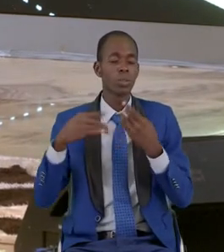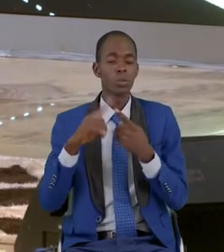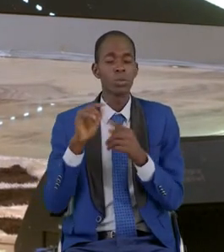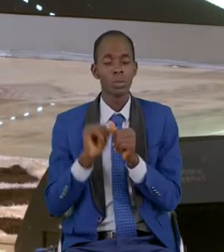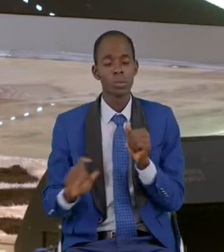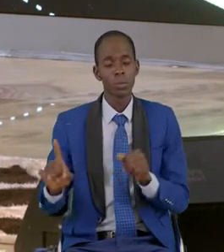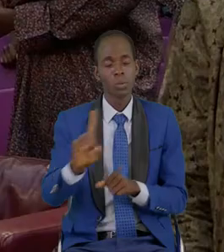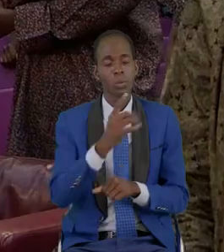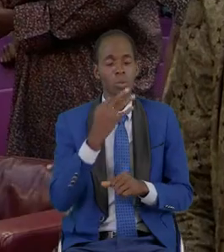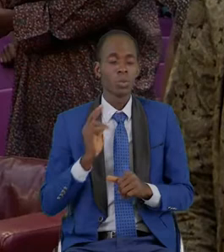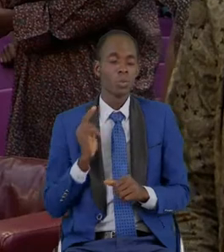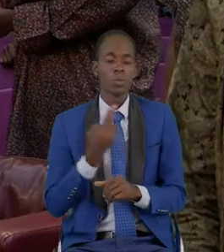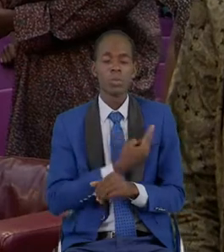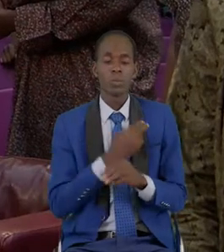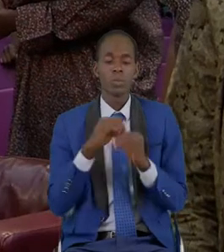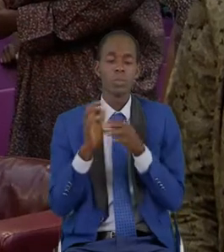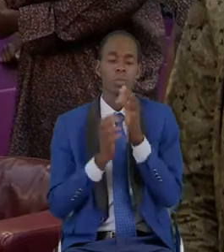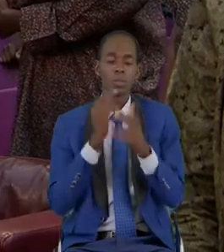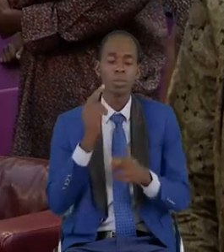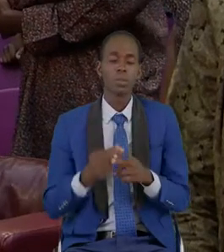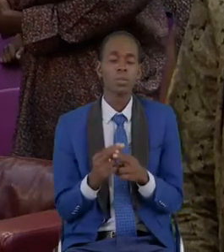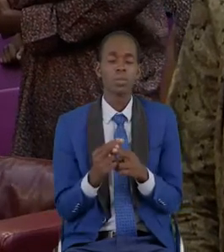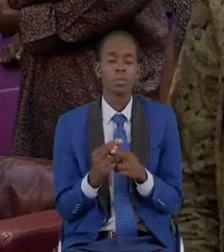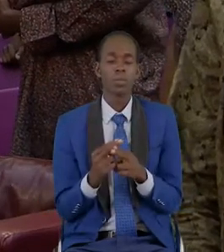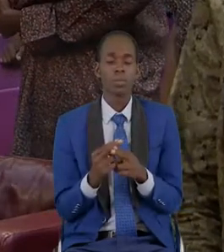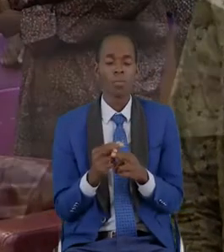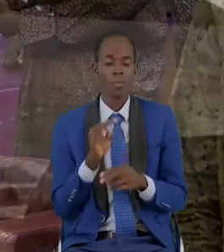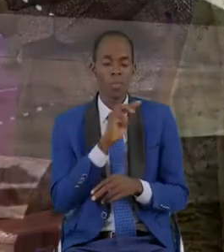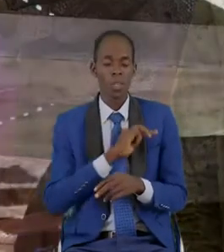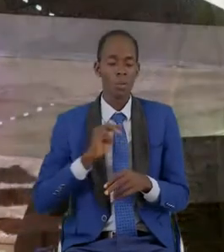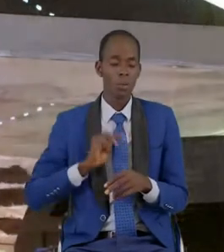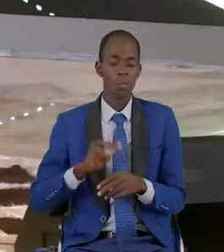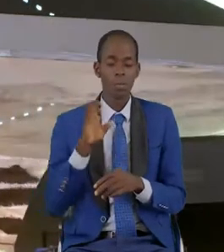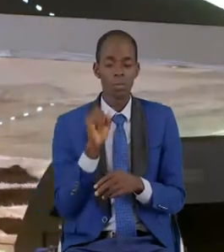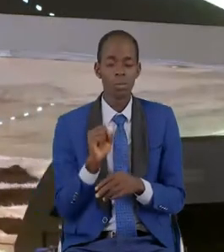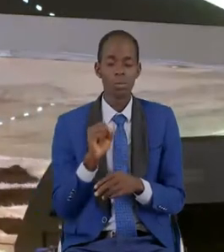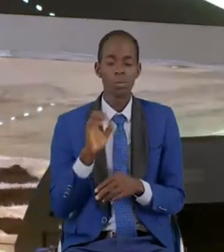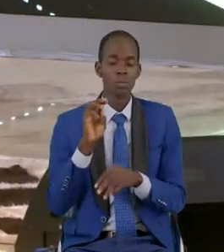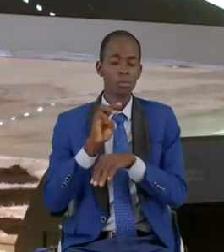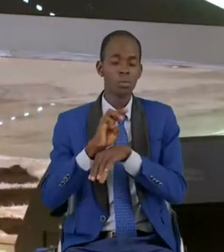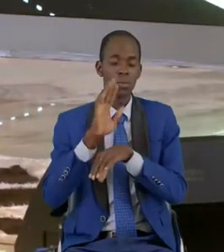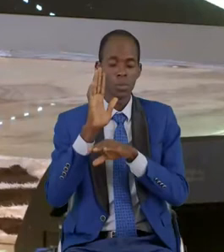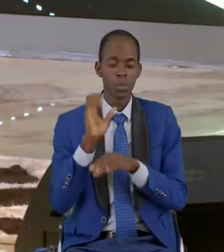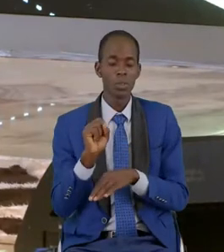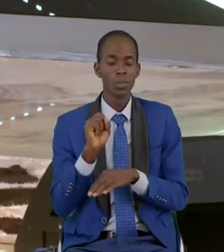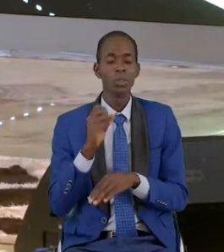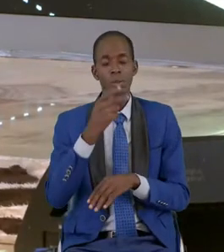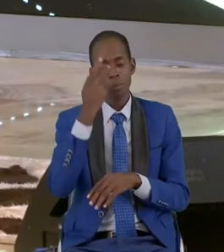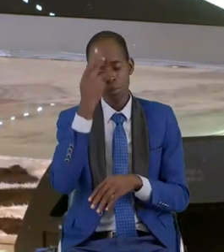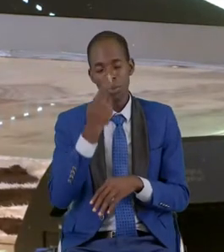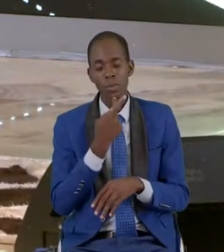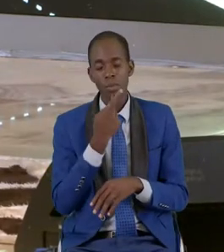in Jesus' name. Members, ministers, parents,